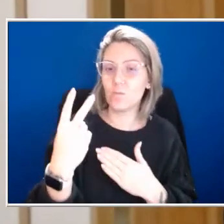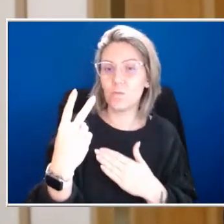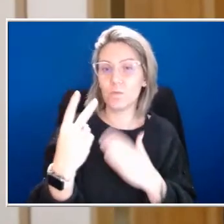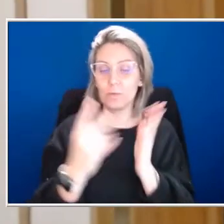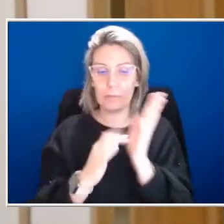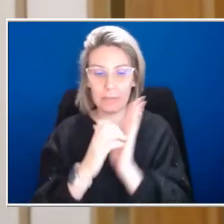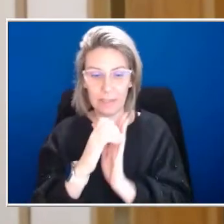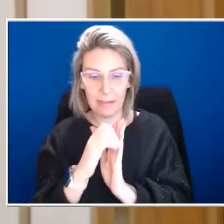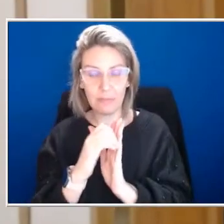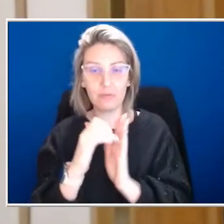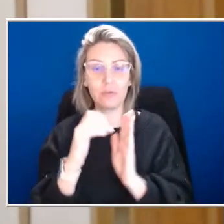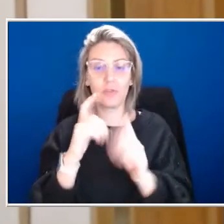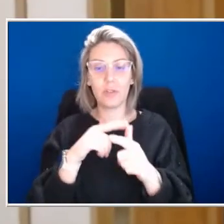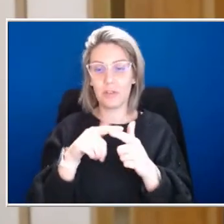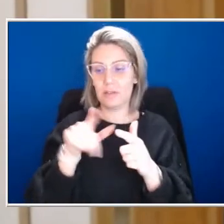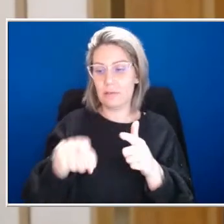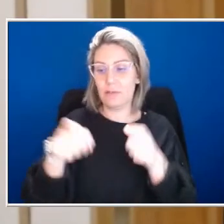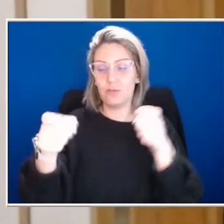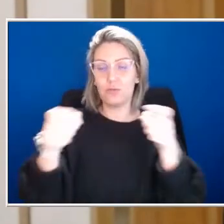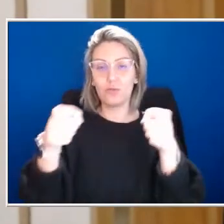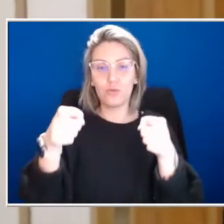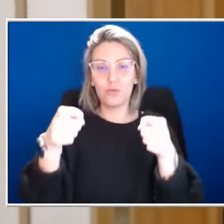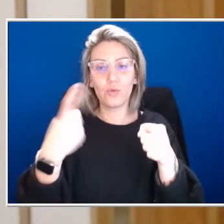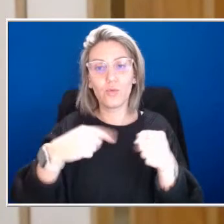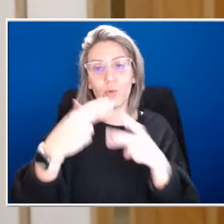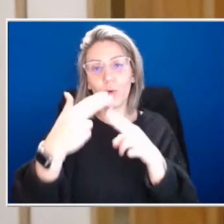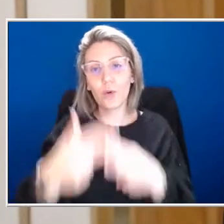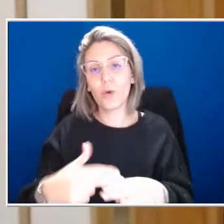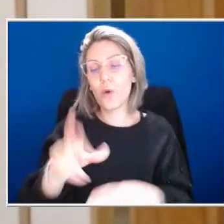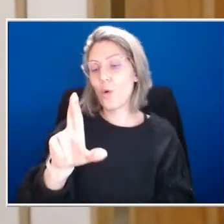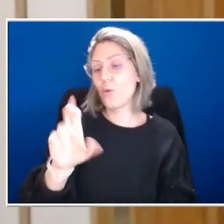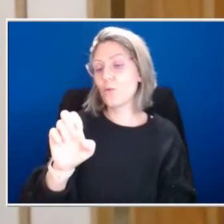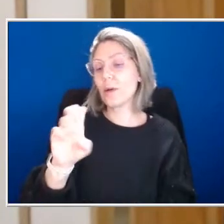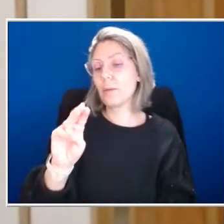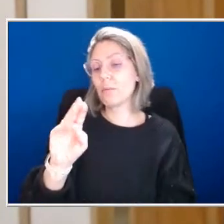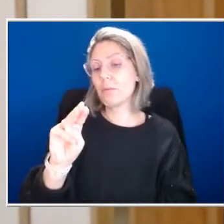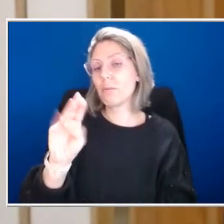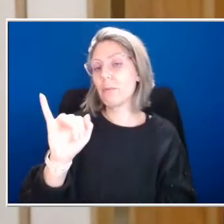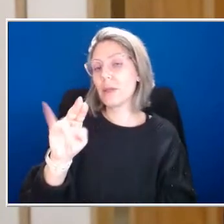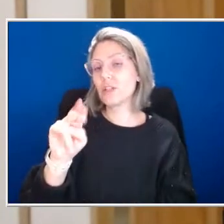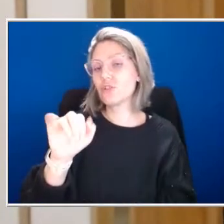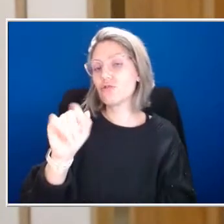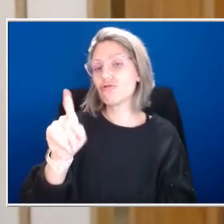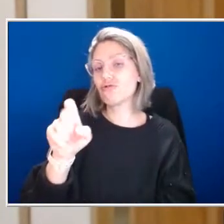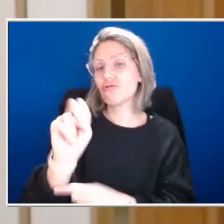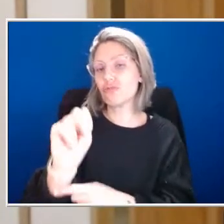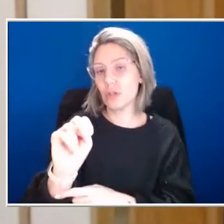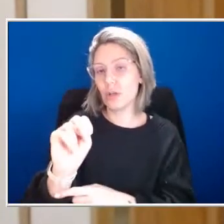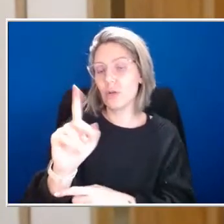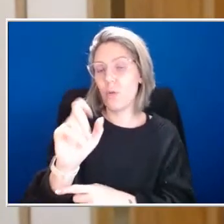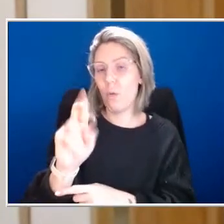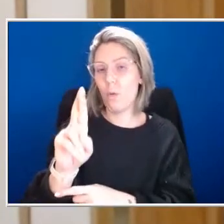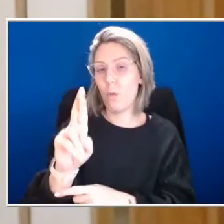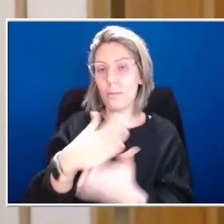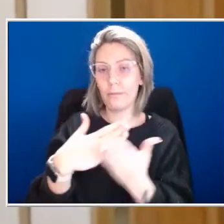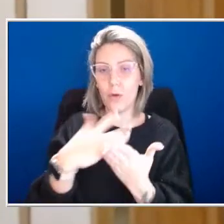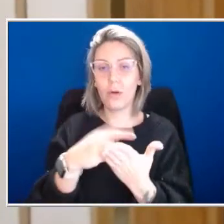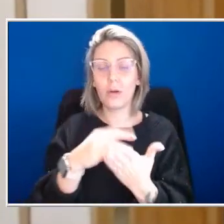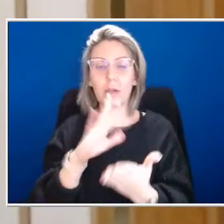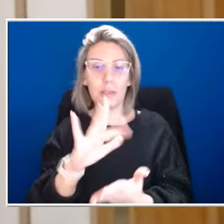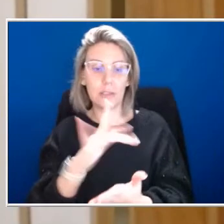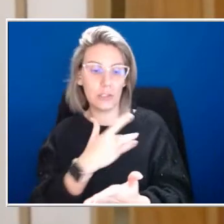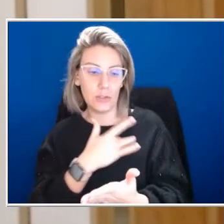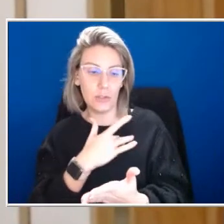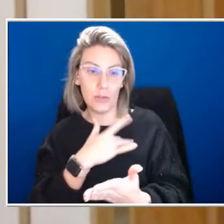is to control that, what we technically call remission or even partial remission. And we knew his heart is end